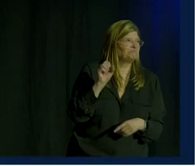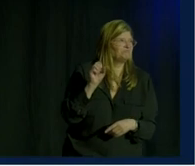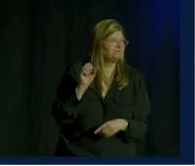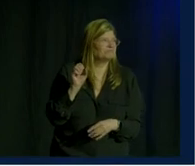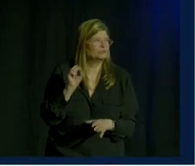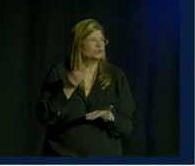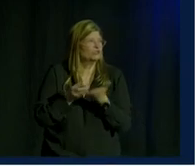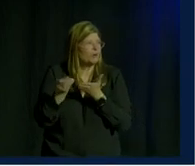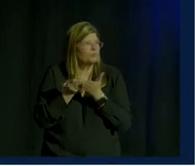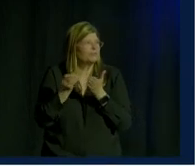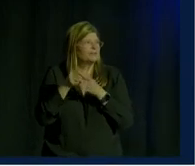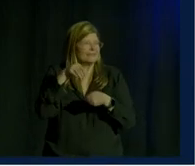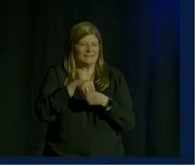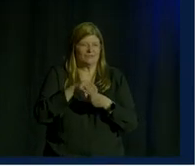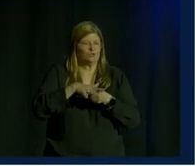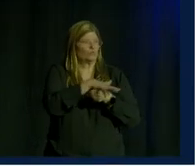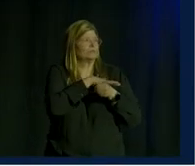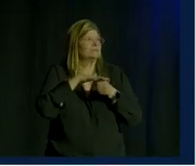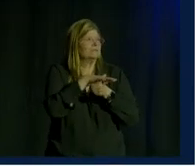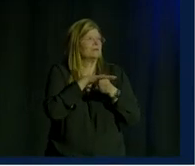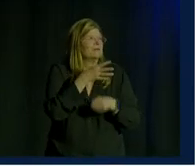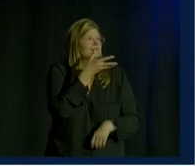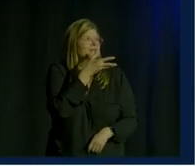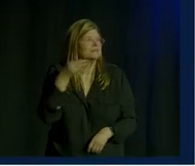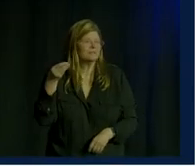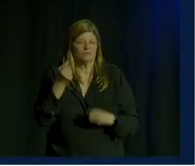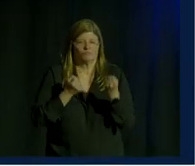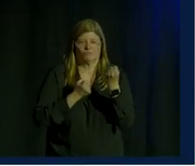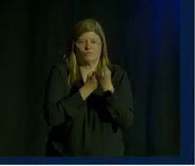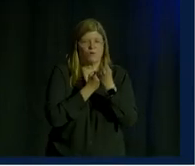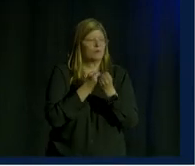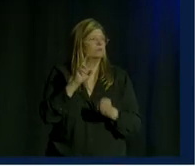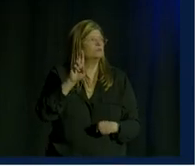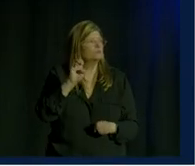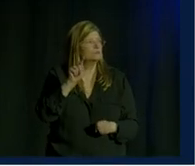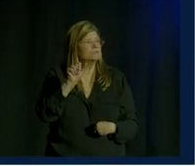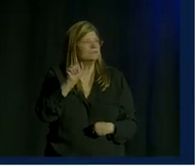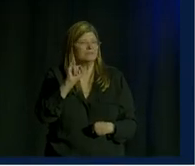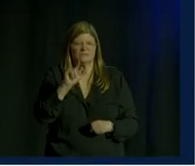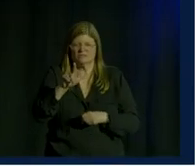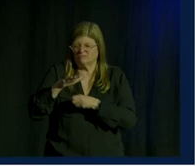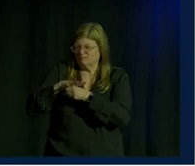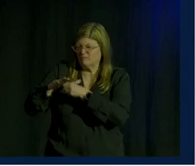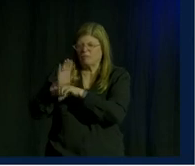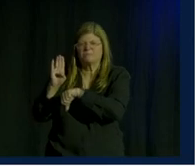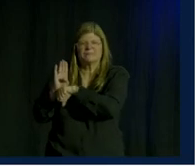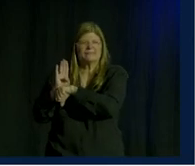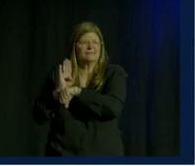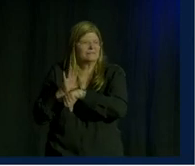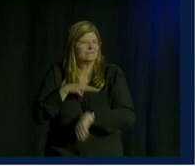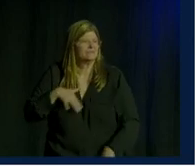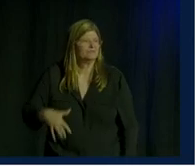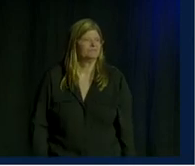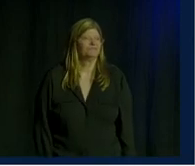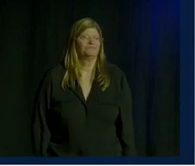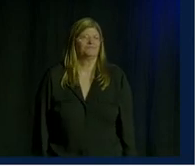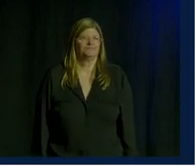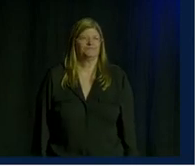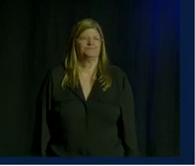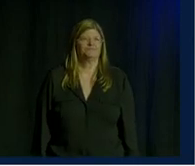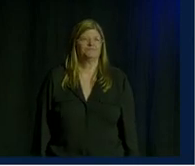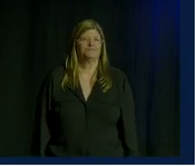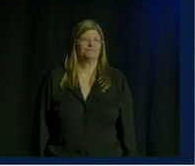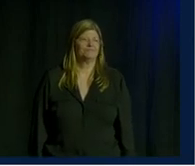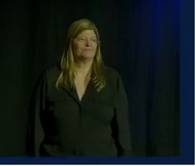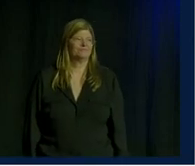excited to announce the recipients of this year's awards. We are awarding 50 businesses